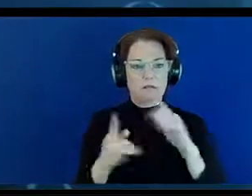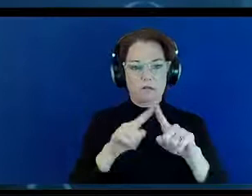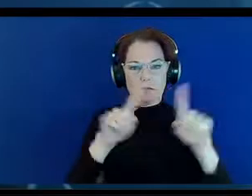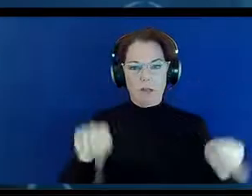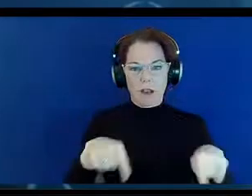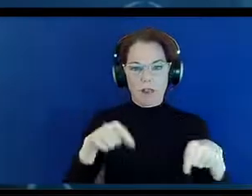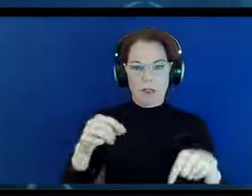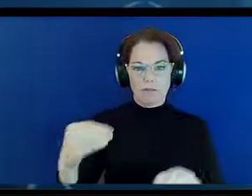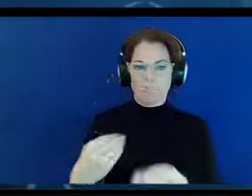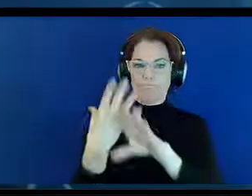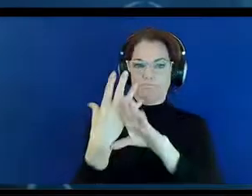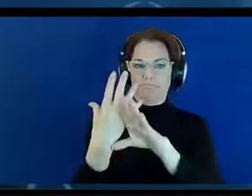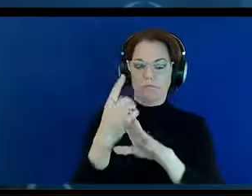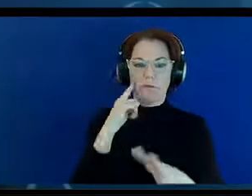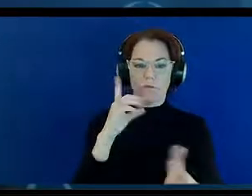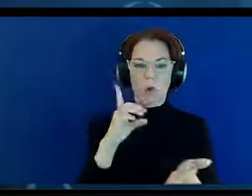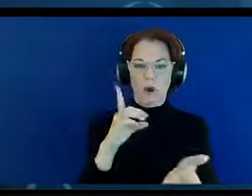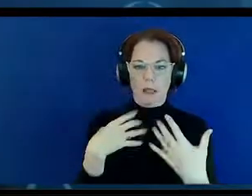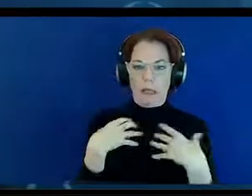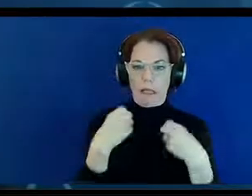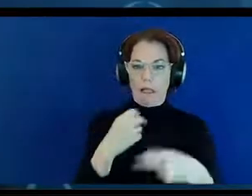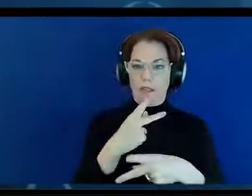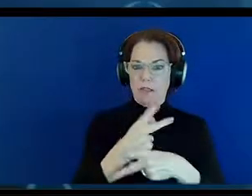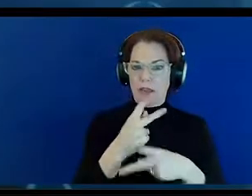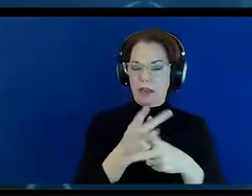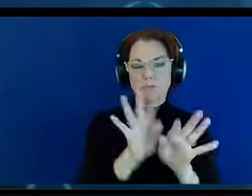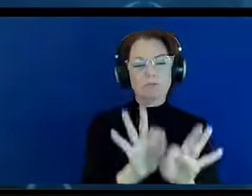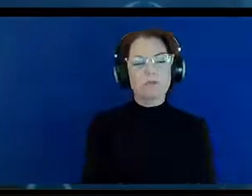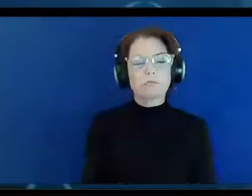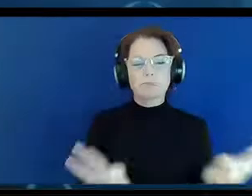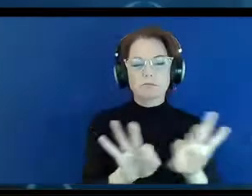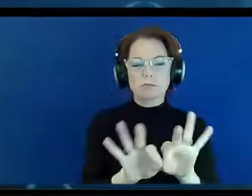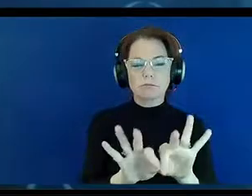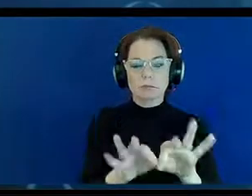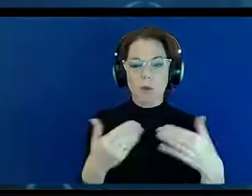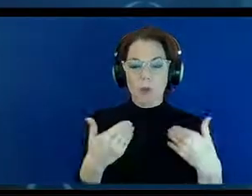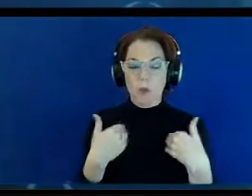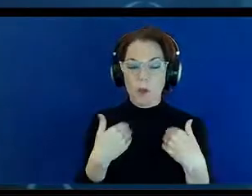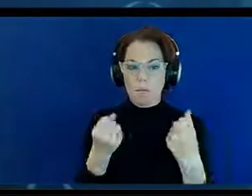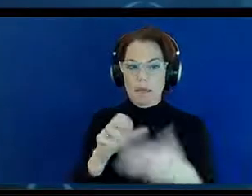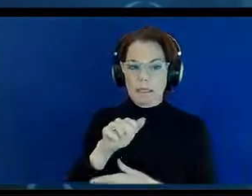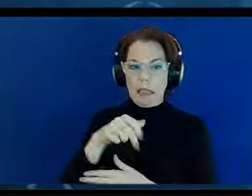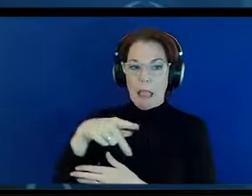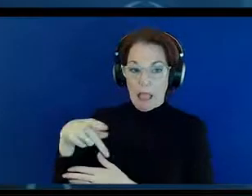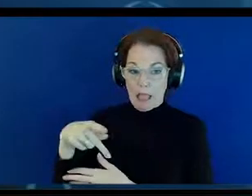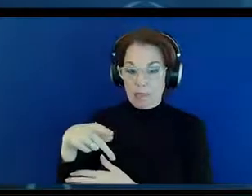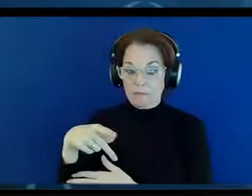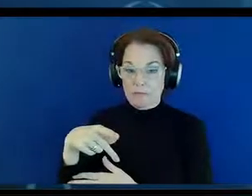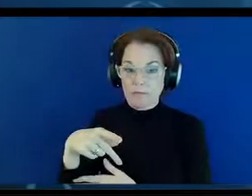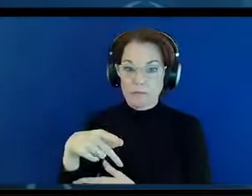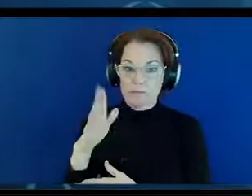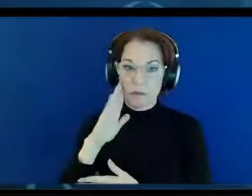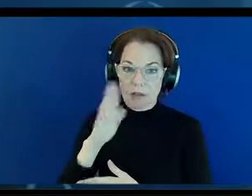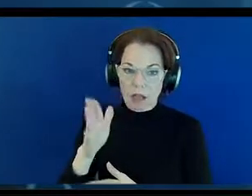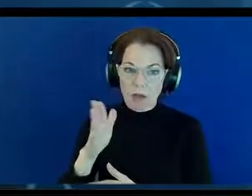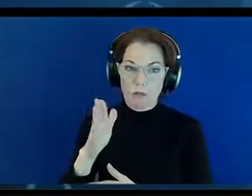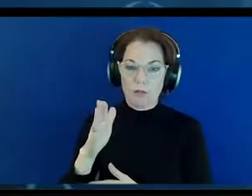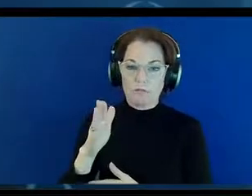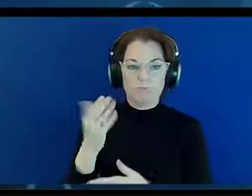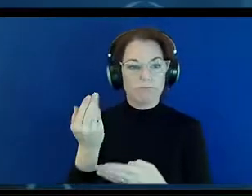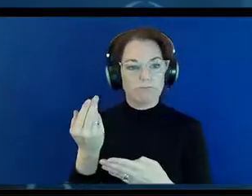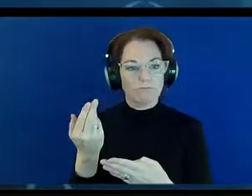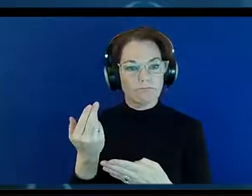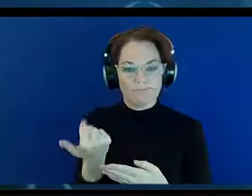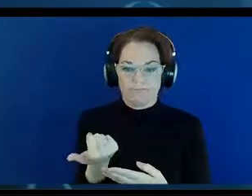monitoring technologies are so important as well. There are many consumer-facing apps that are evidence-based that promote self-management. So I think we have to